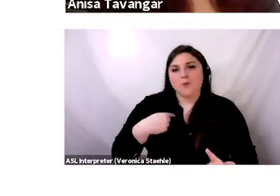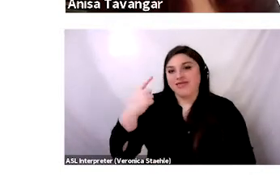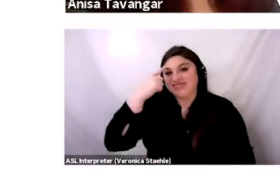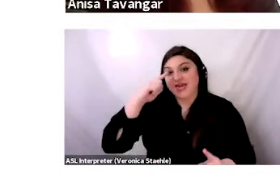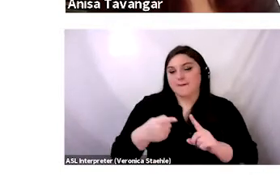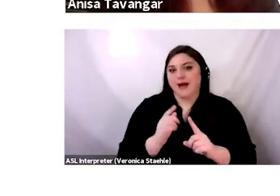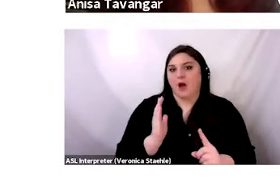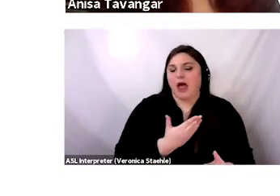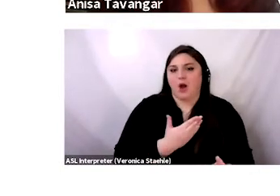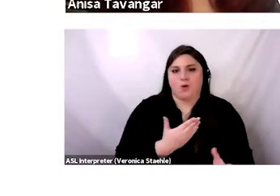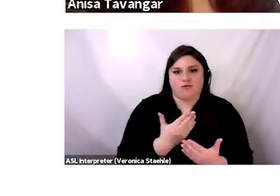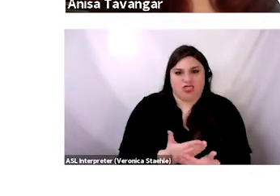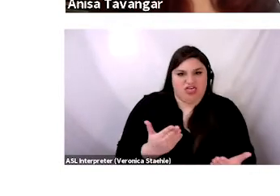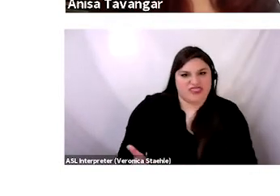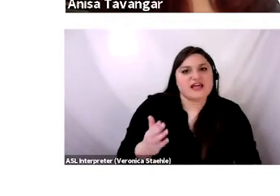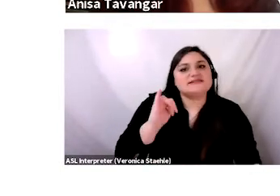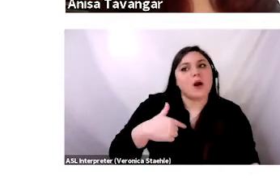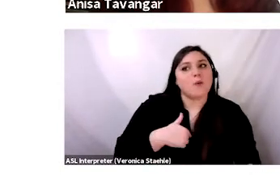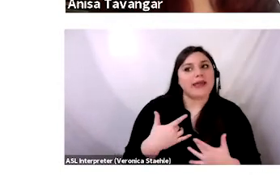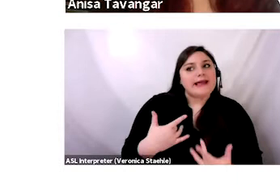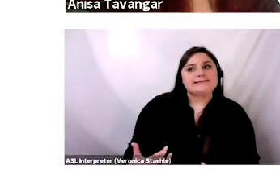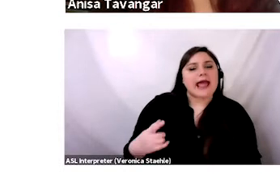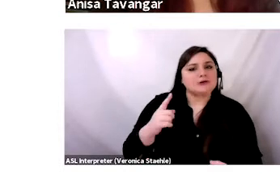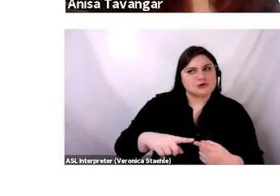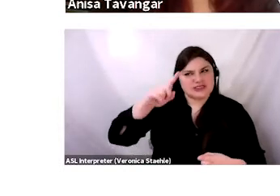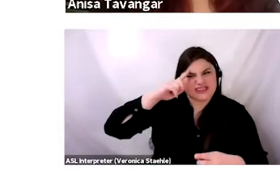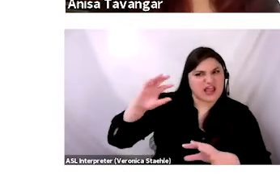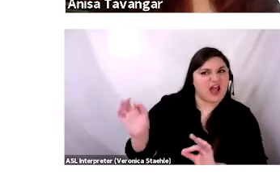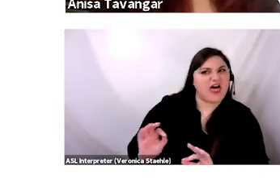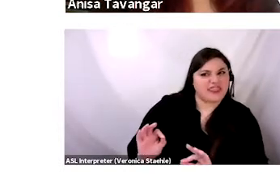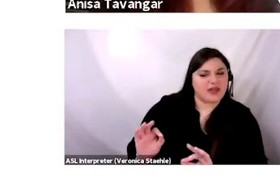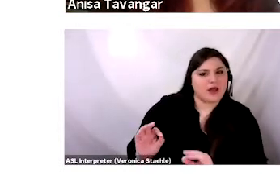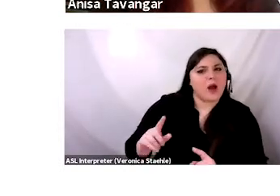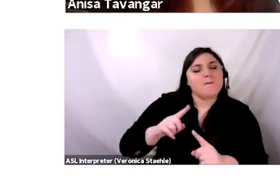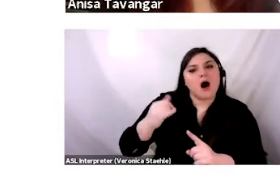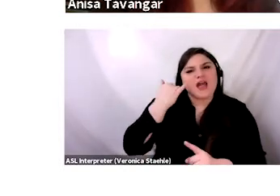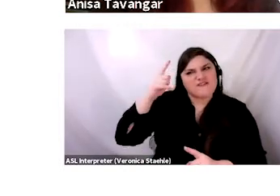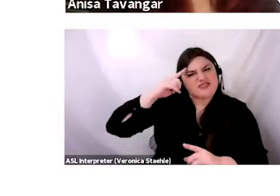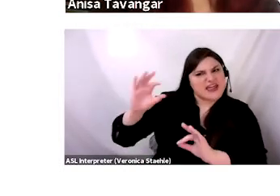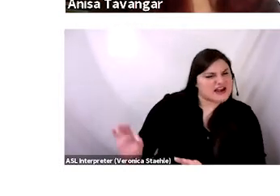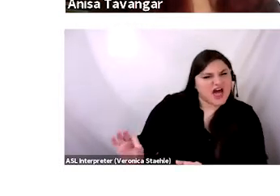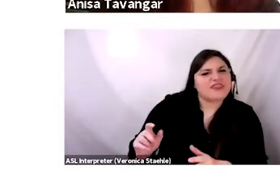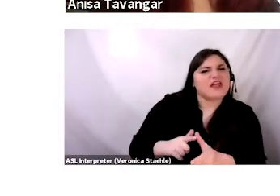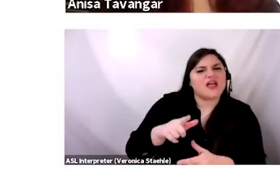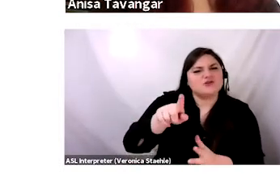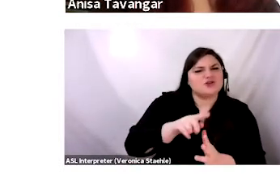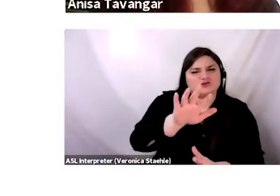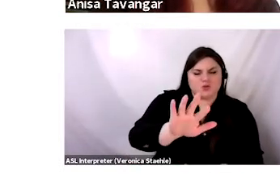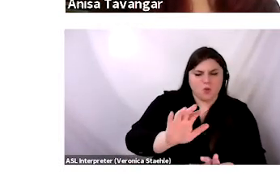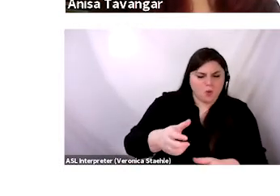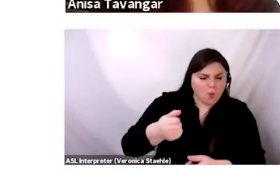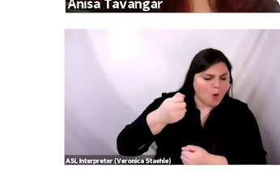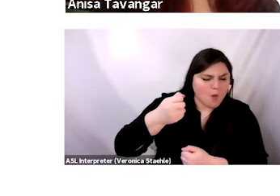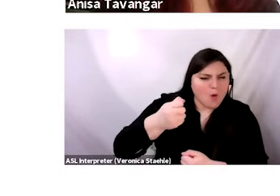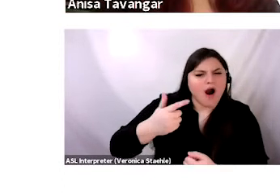think critically about the things that we take for granted, then we're able to, really radically transform our